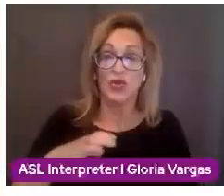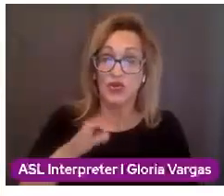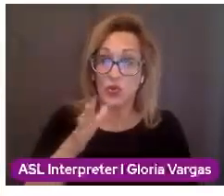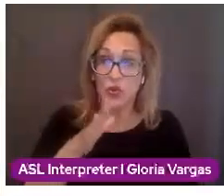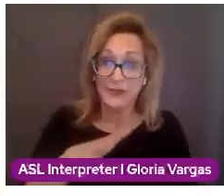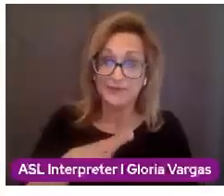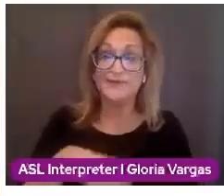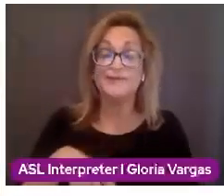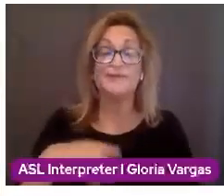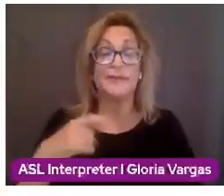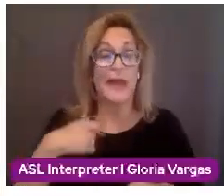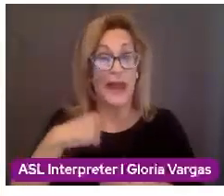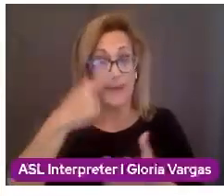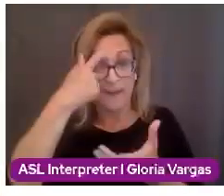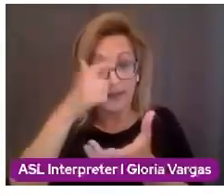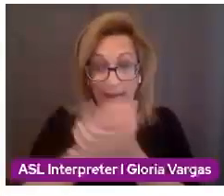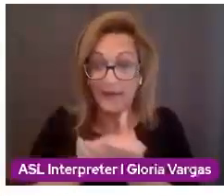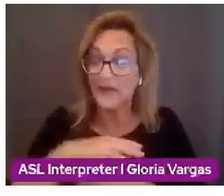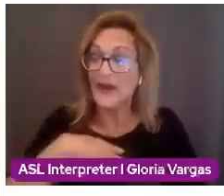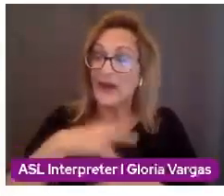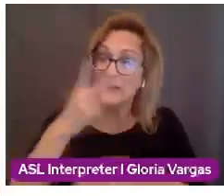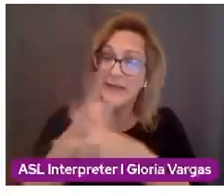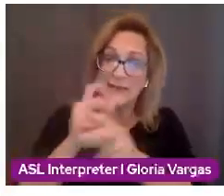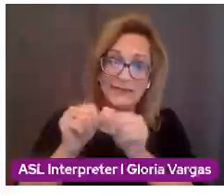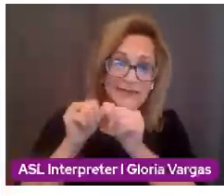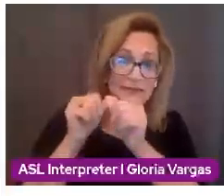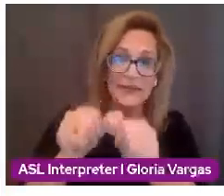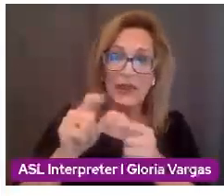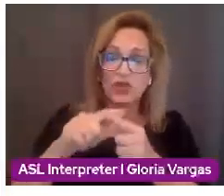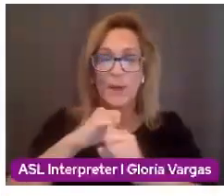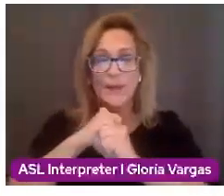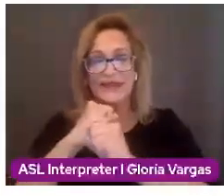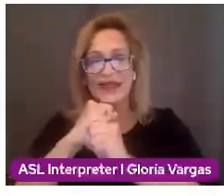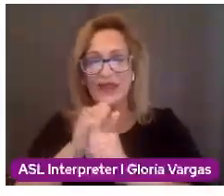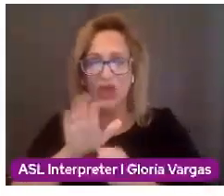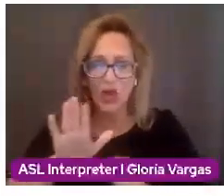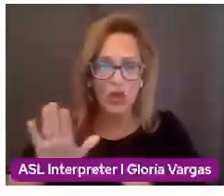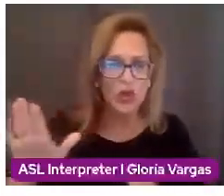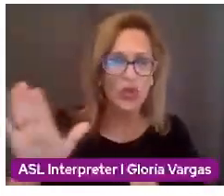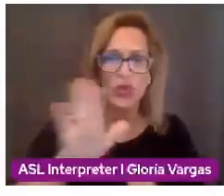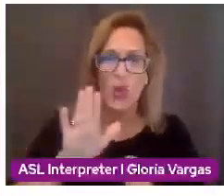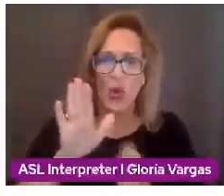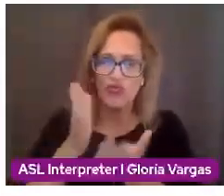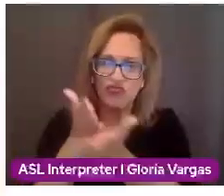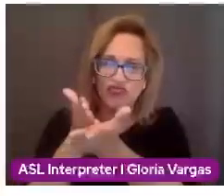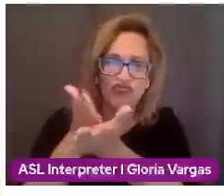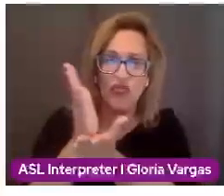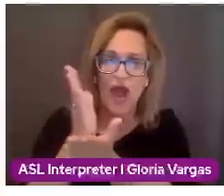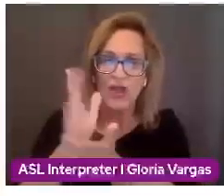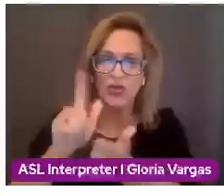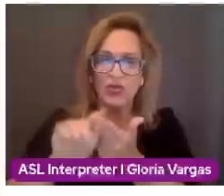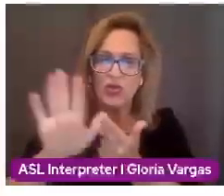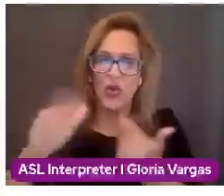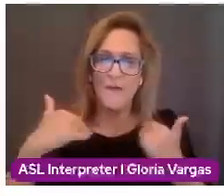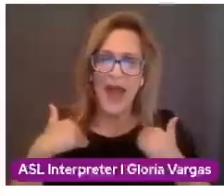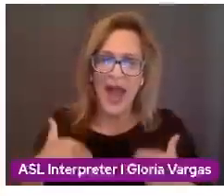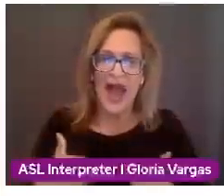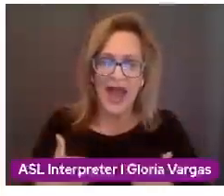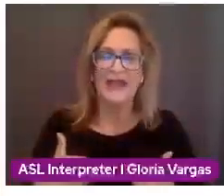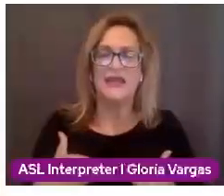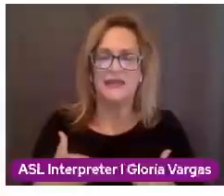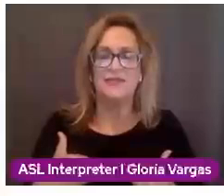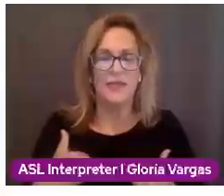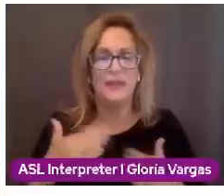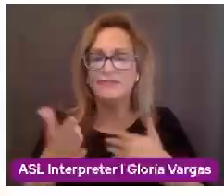will continue to protect and do everything that I can to protect your inalienable right to bodily autonomy, no matter